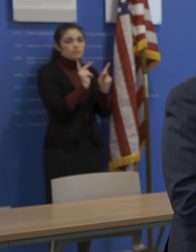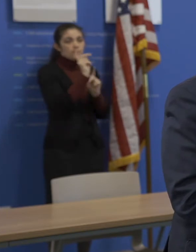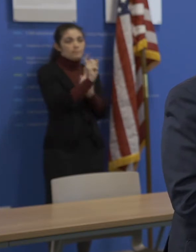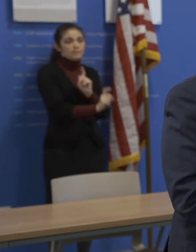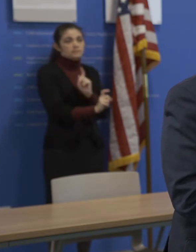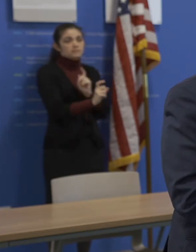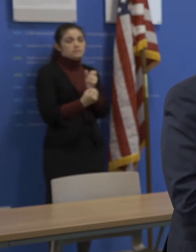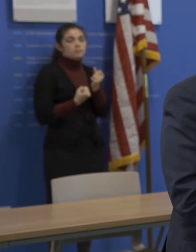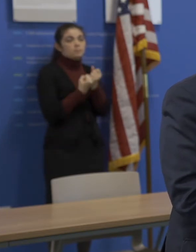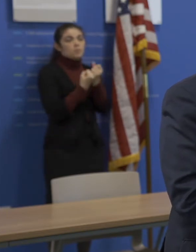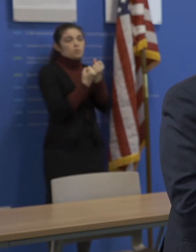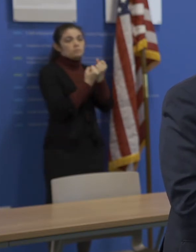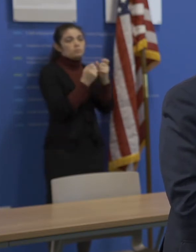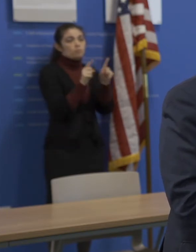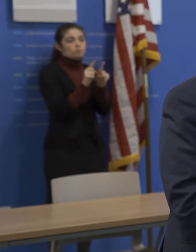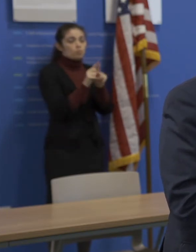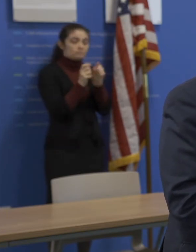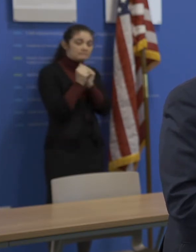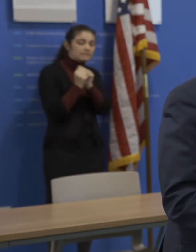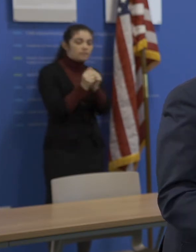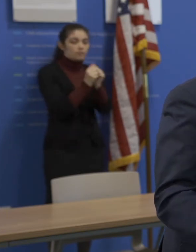will support them together.